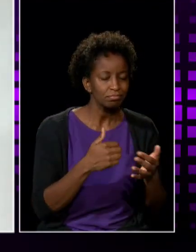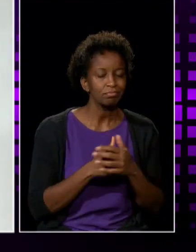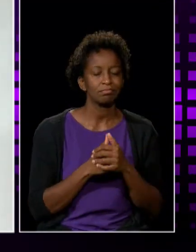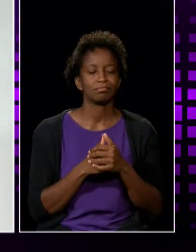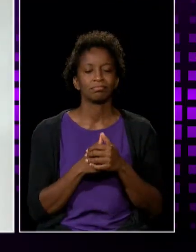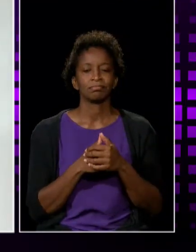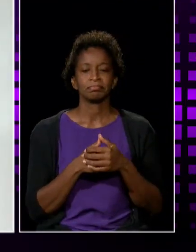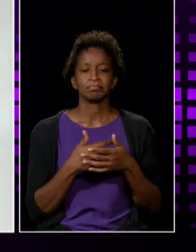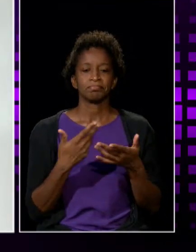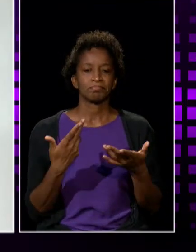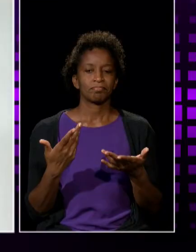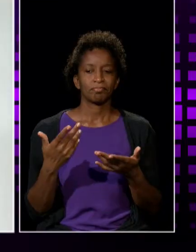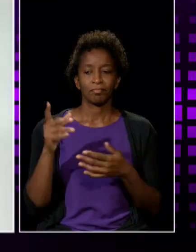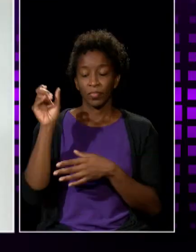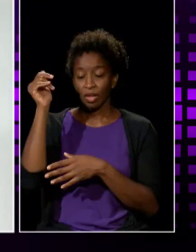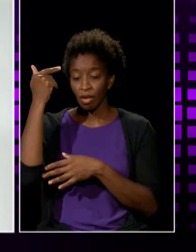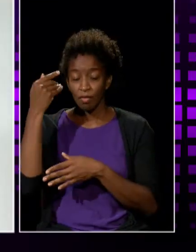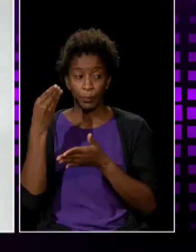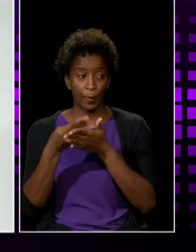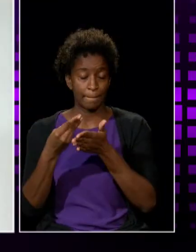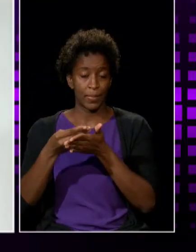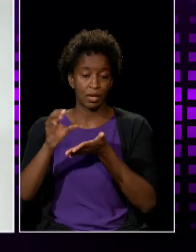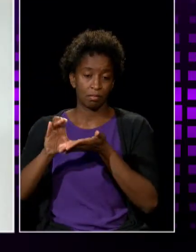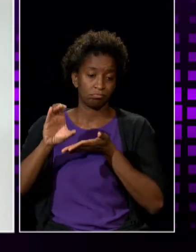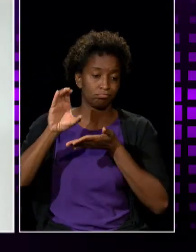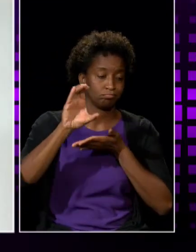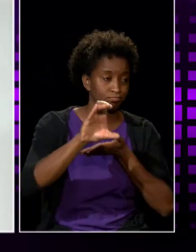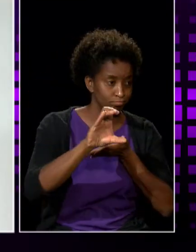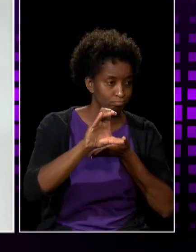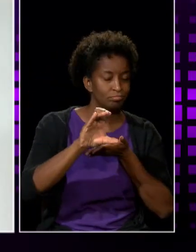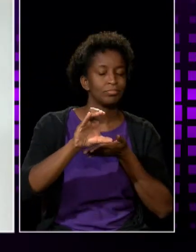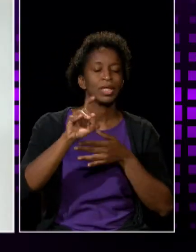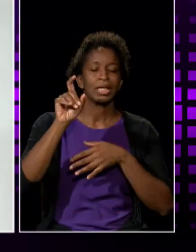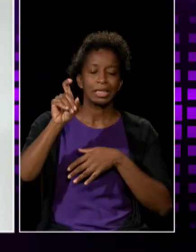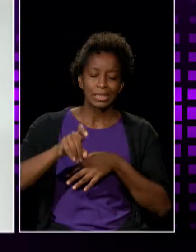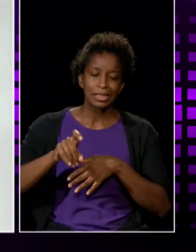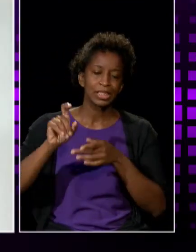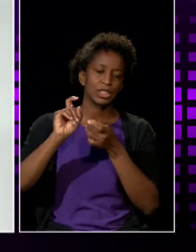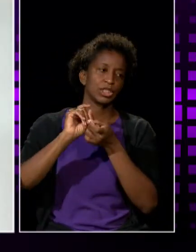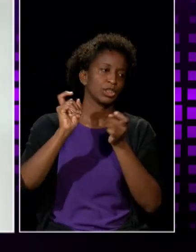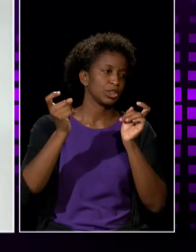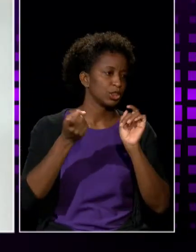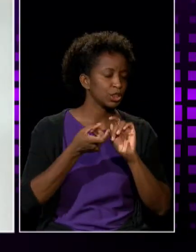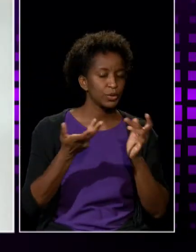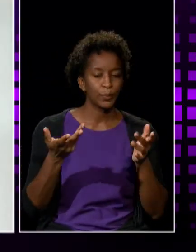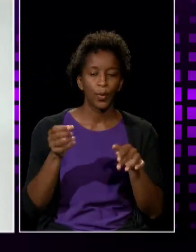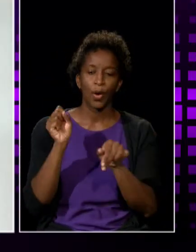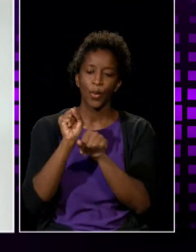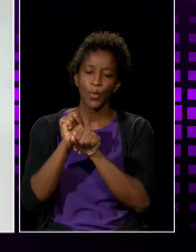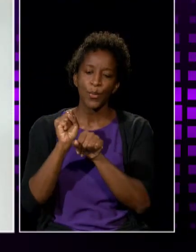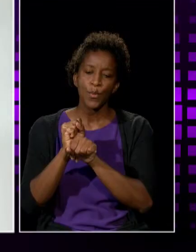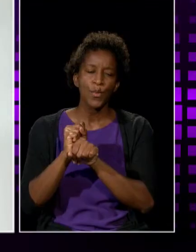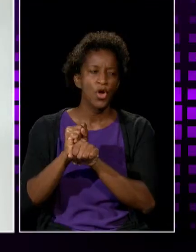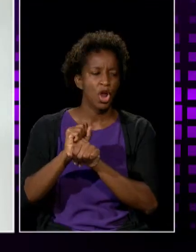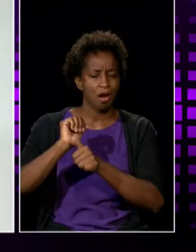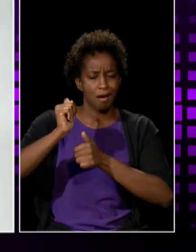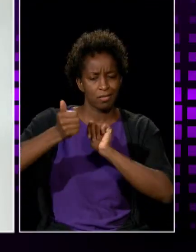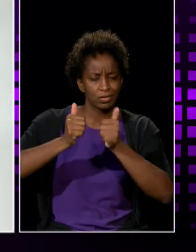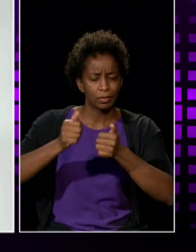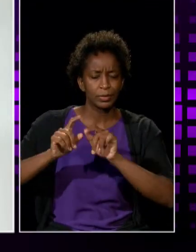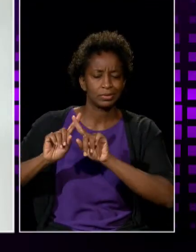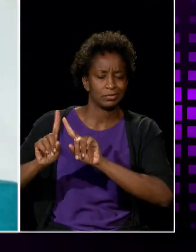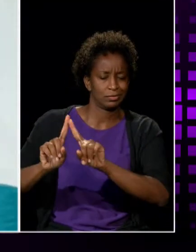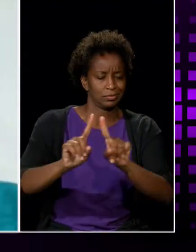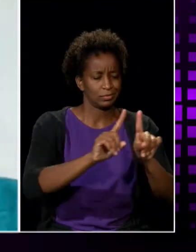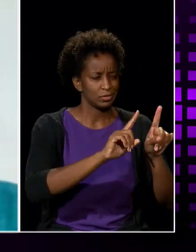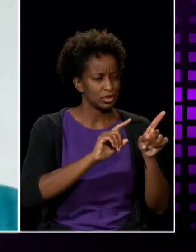Pragmatic change in this particular context being diversification of the labor market and providing more economic enfranchisement for